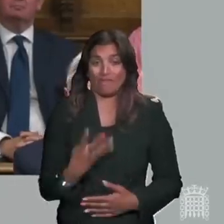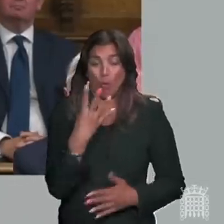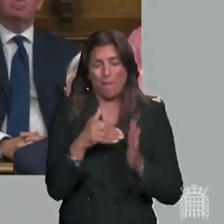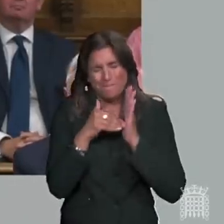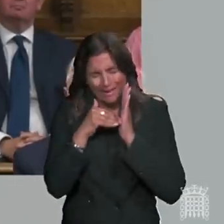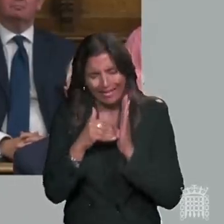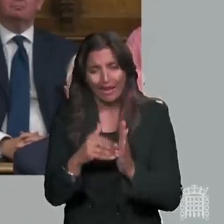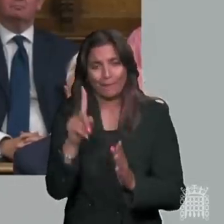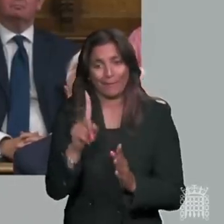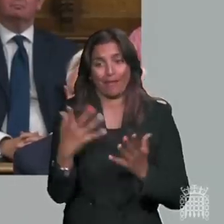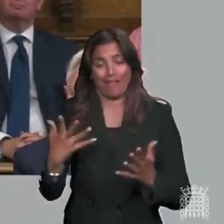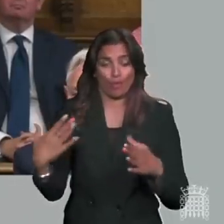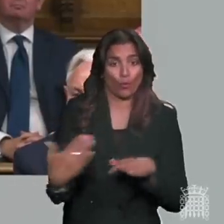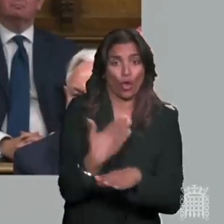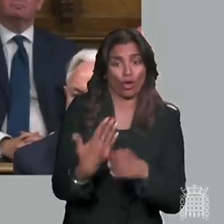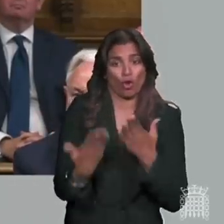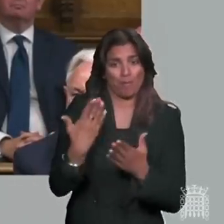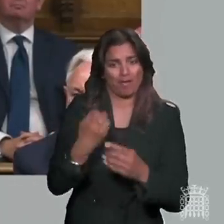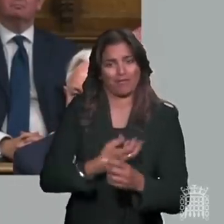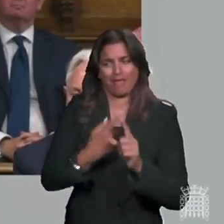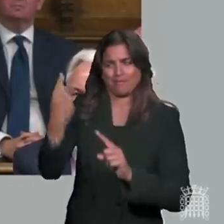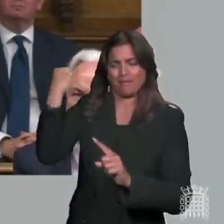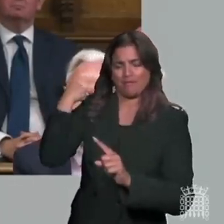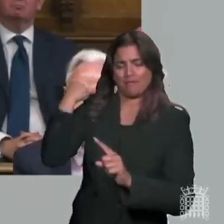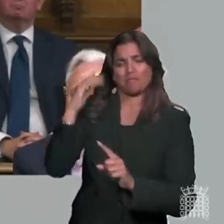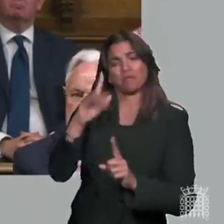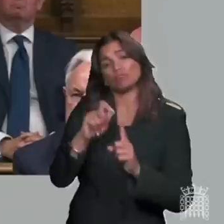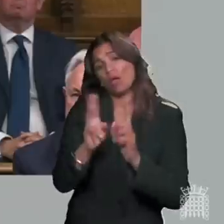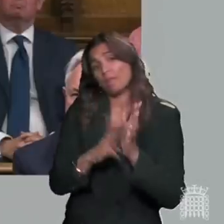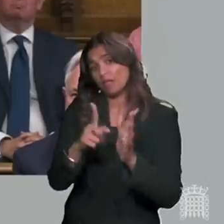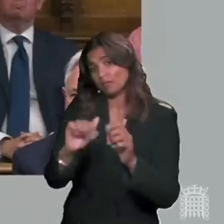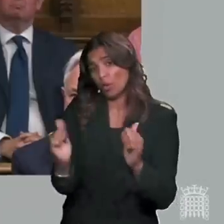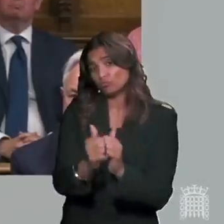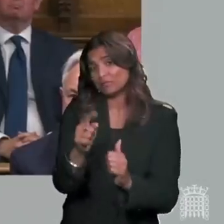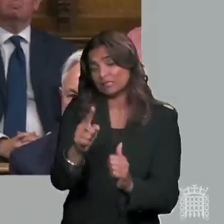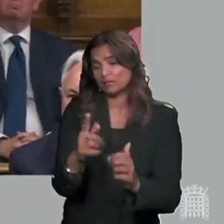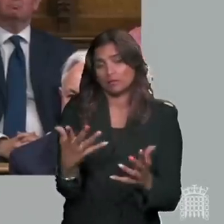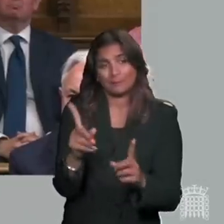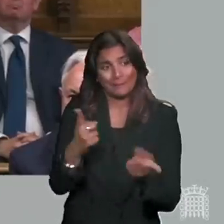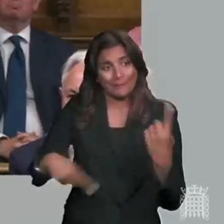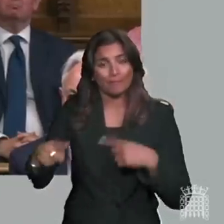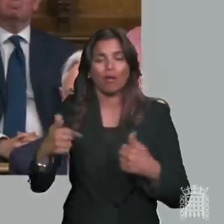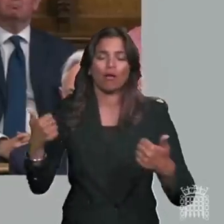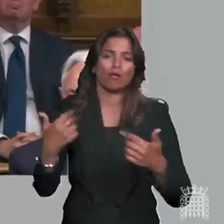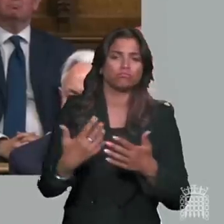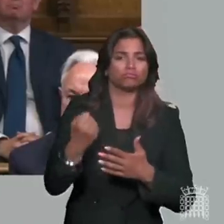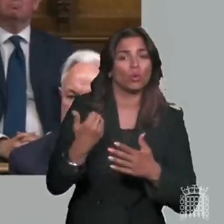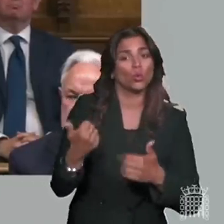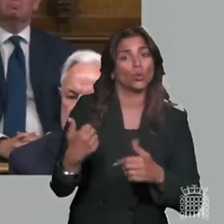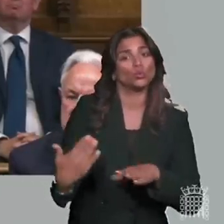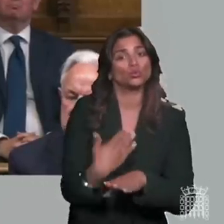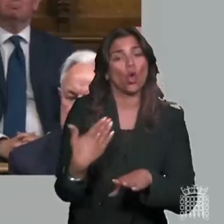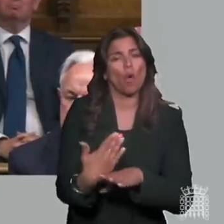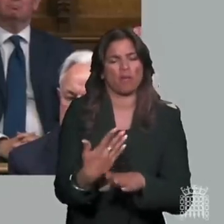when Labour were last in power. Does the Prime Minister agree that the security of a good job will always be better than